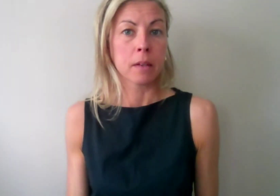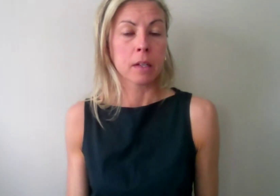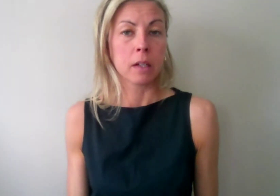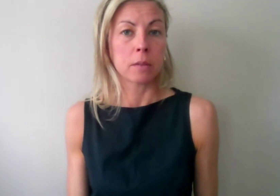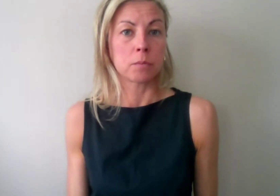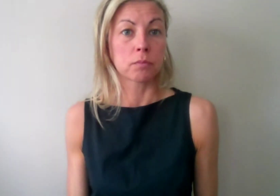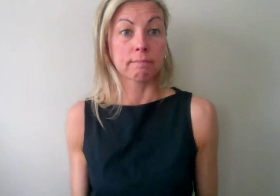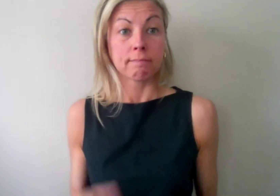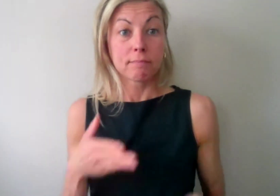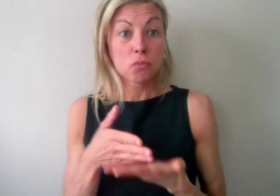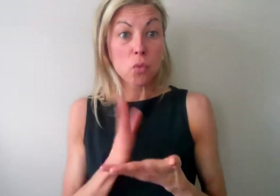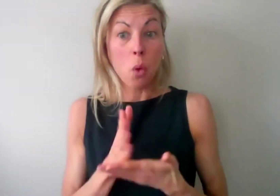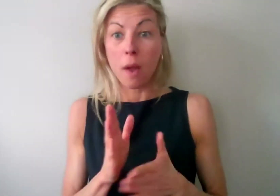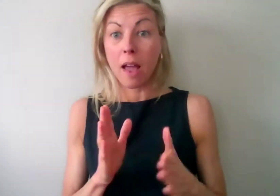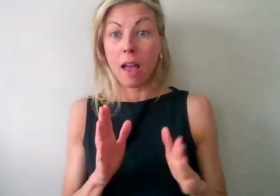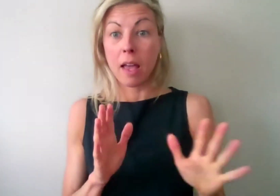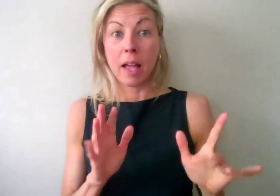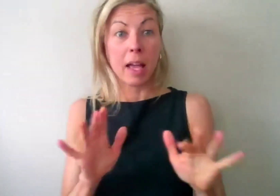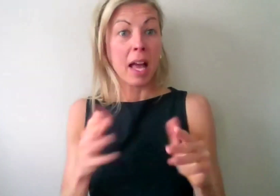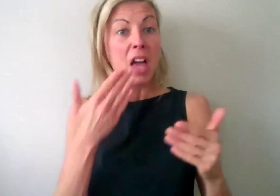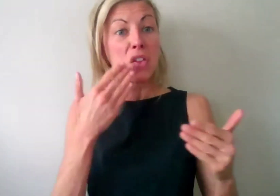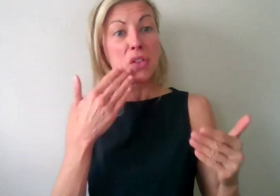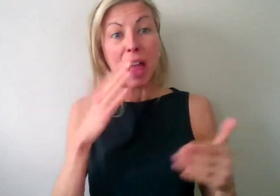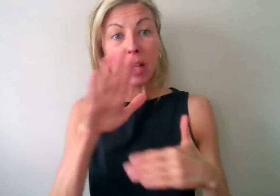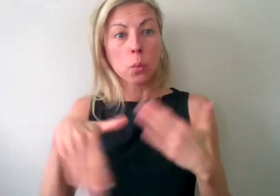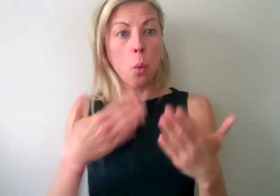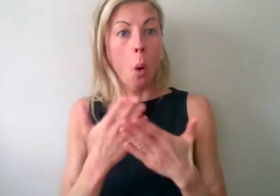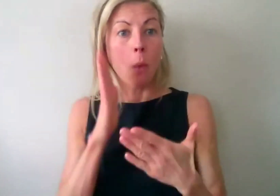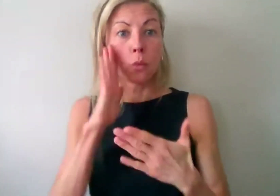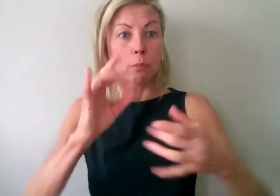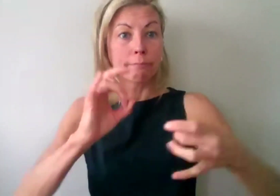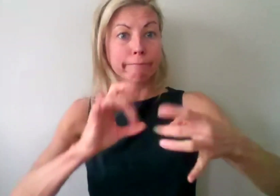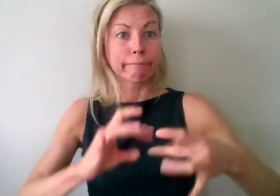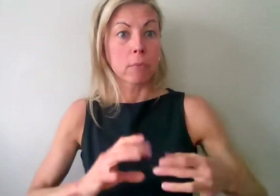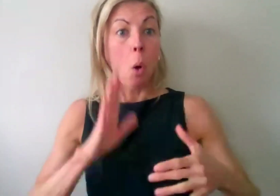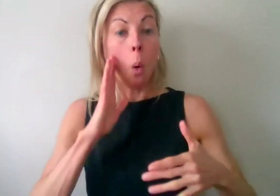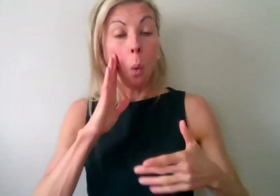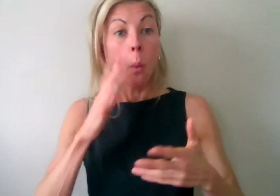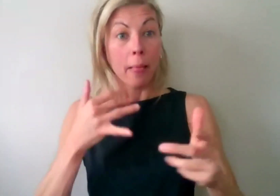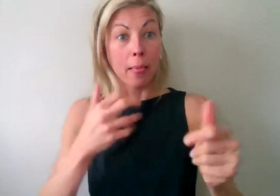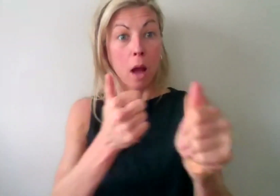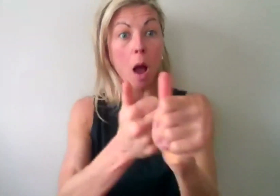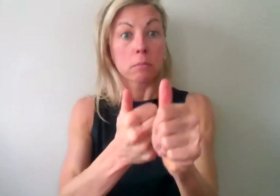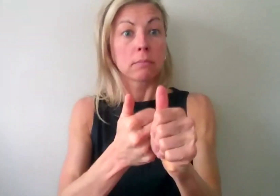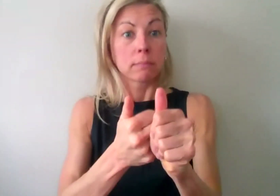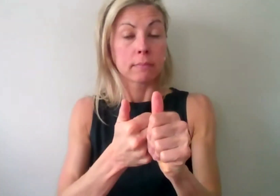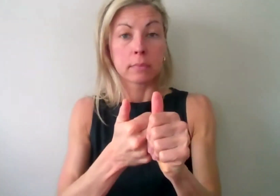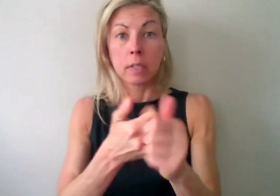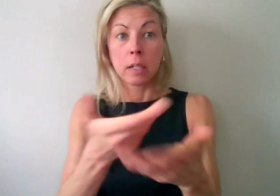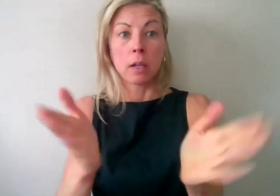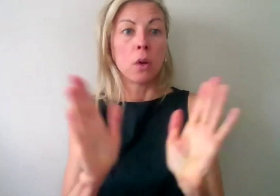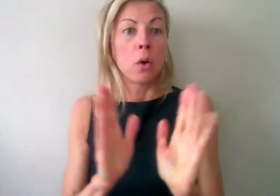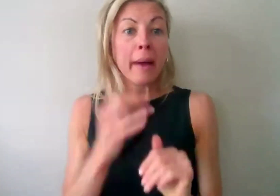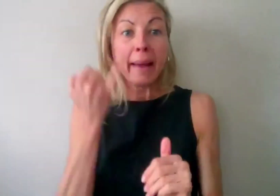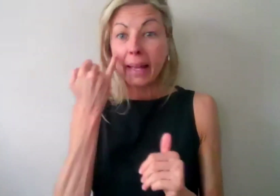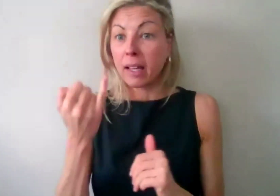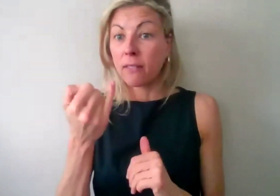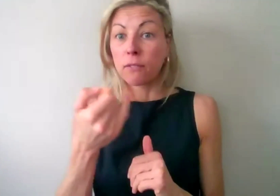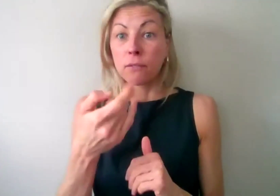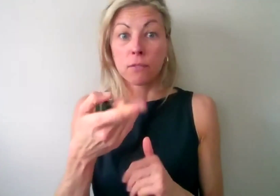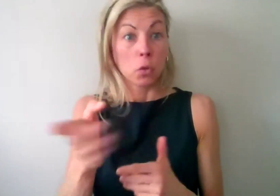All right, well, thank you all for your input on that. We will keep you updated. If you all also have